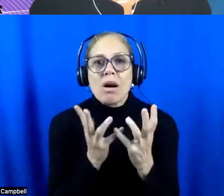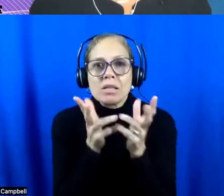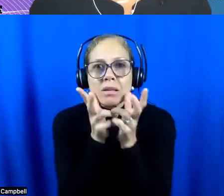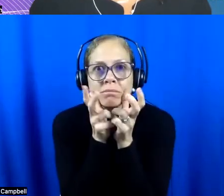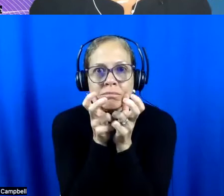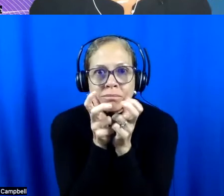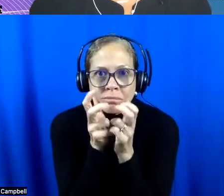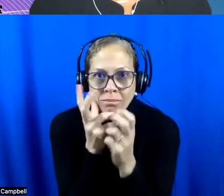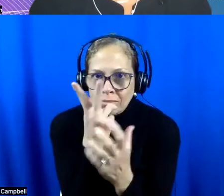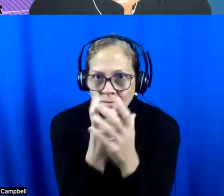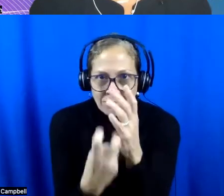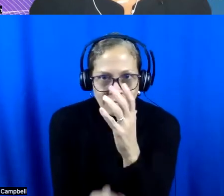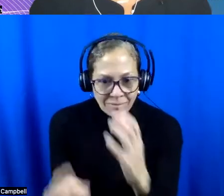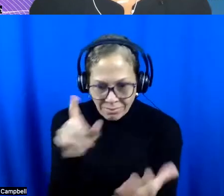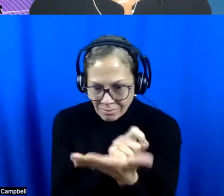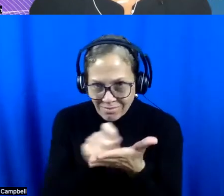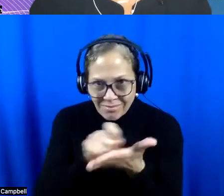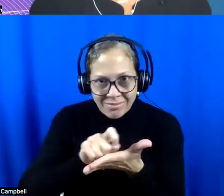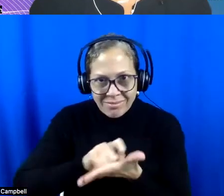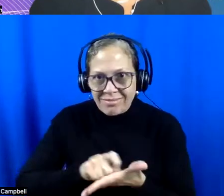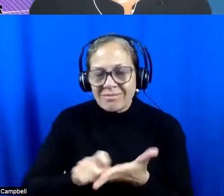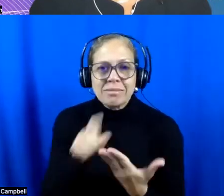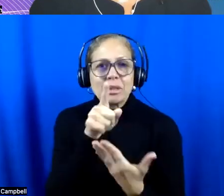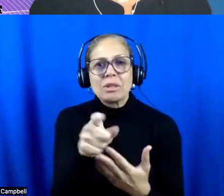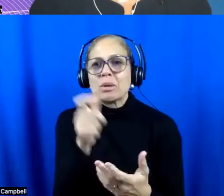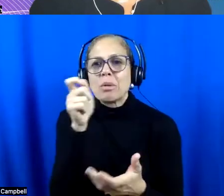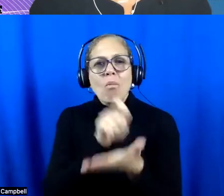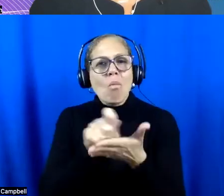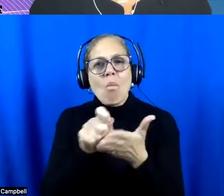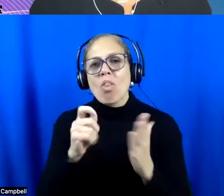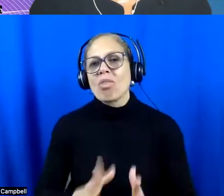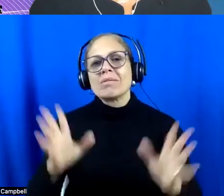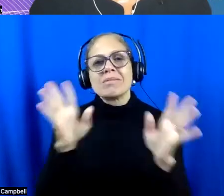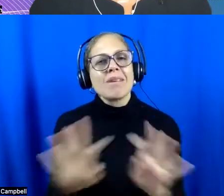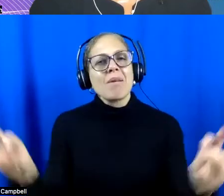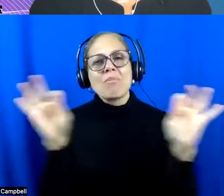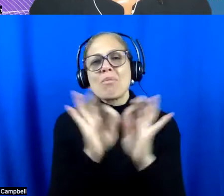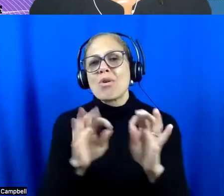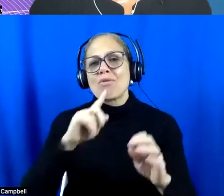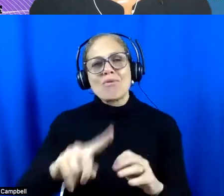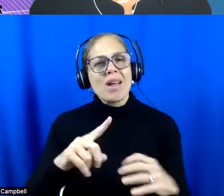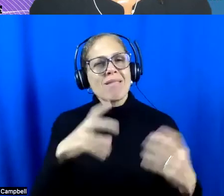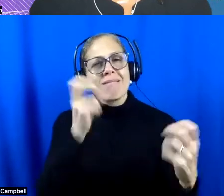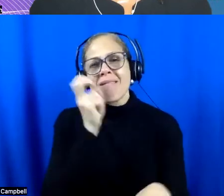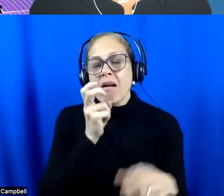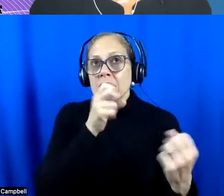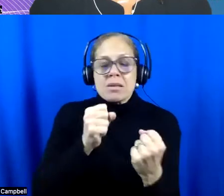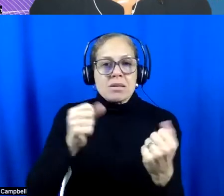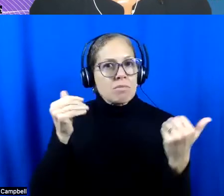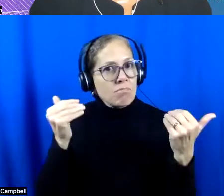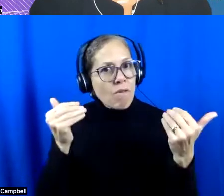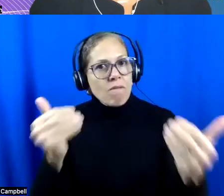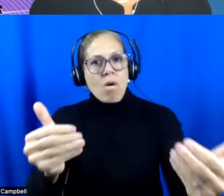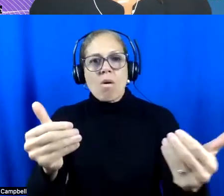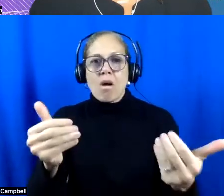writing notes, and I'm just so thankful. And I think you both offer just such important, just even like concrete steps for us to move forward